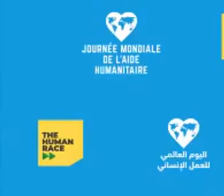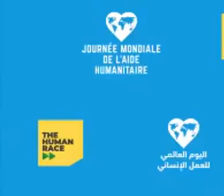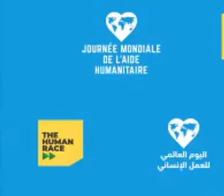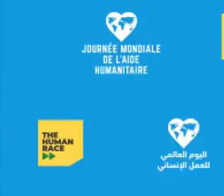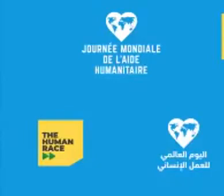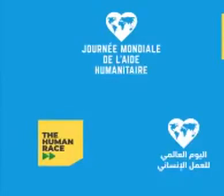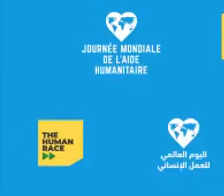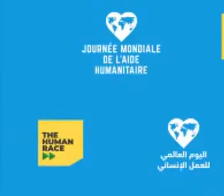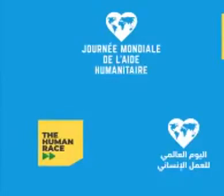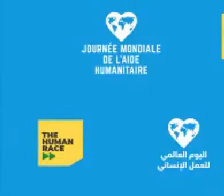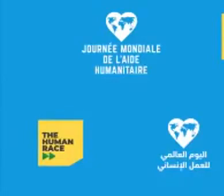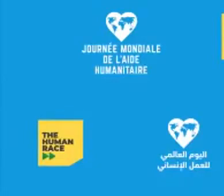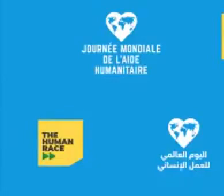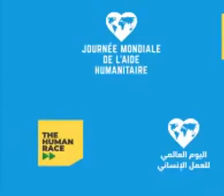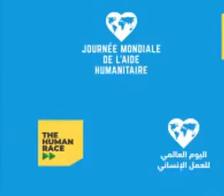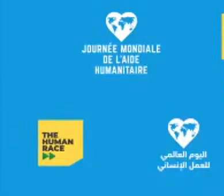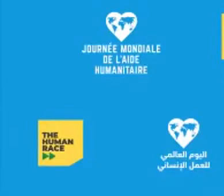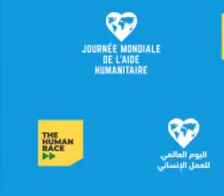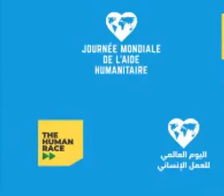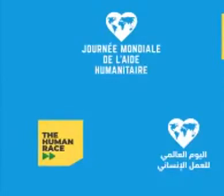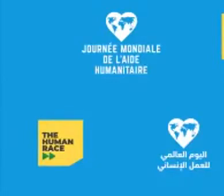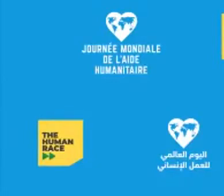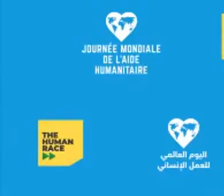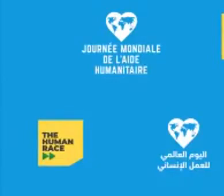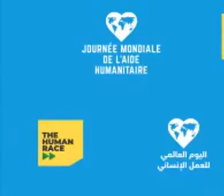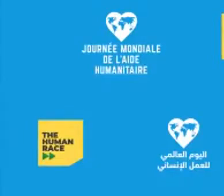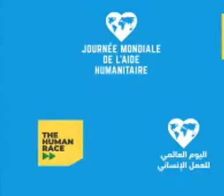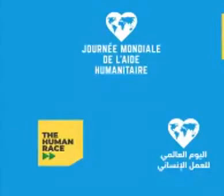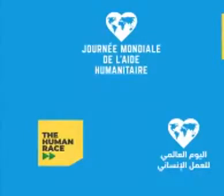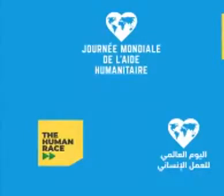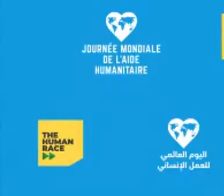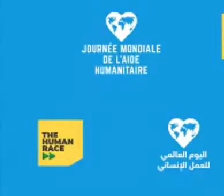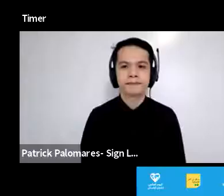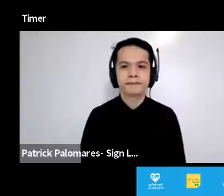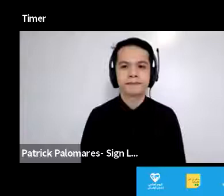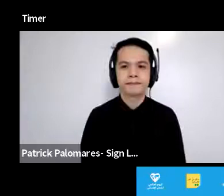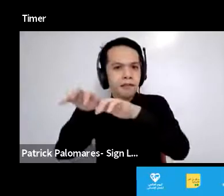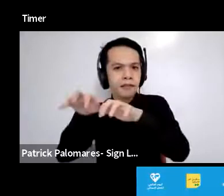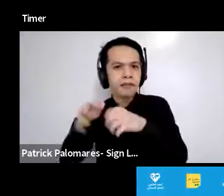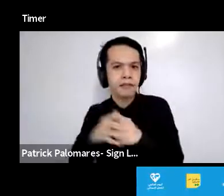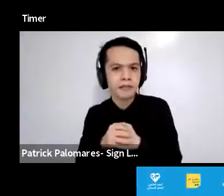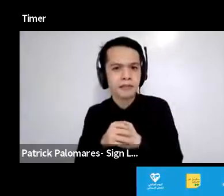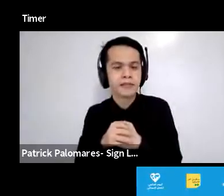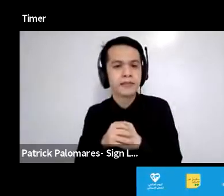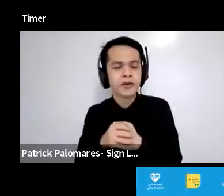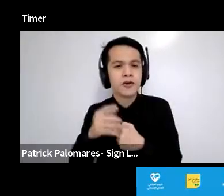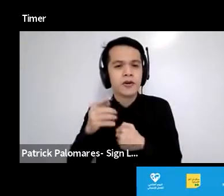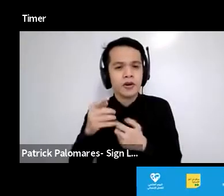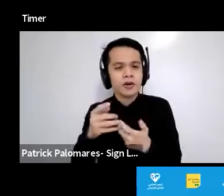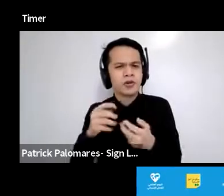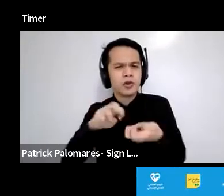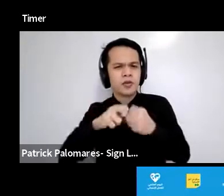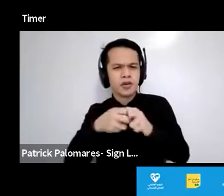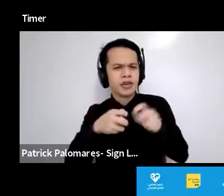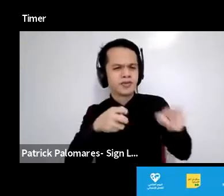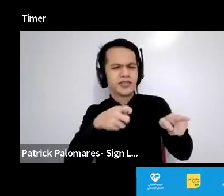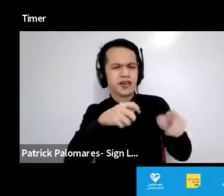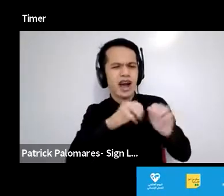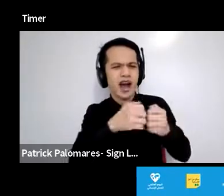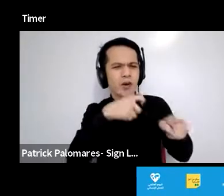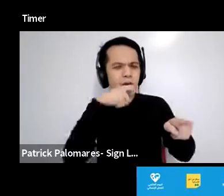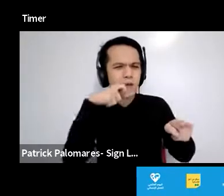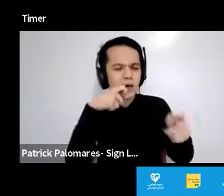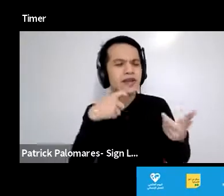farmers having to collect and store the grains at night or when it rains. To address this problem of drying the palay,